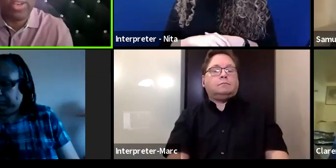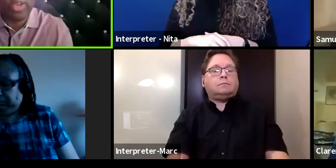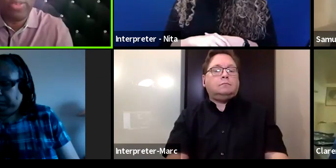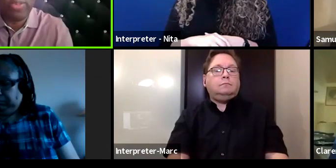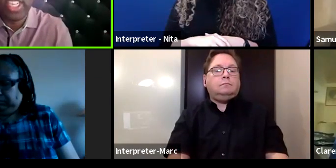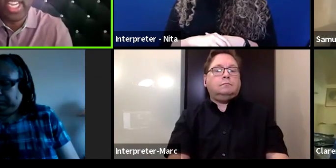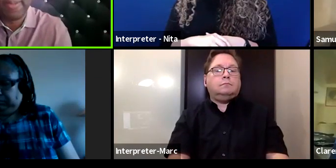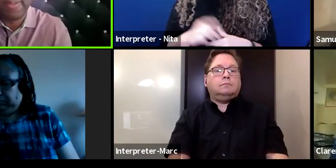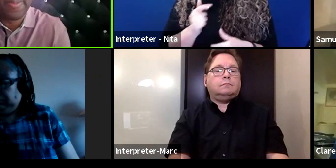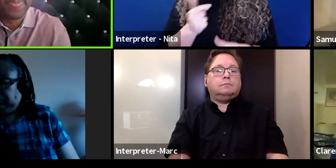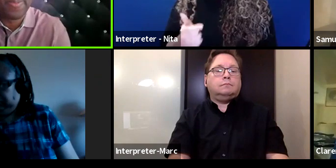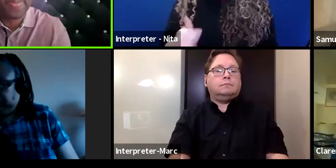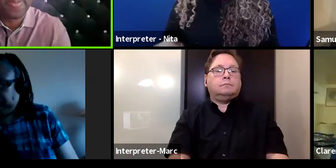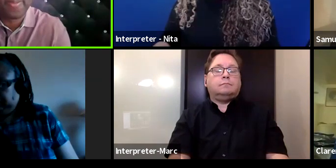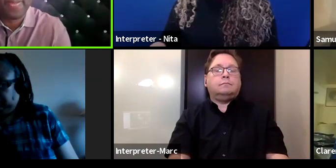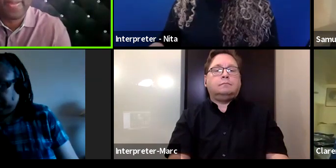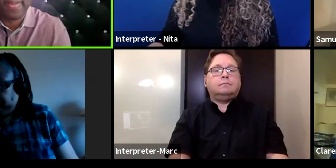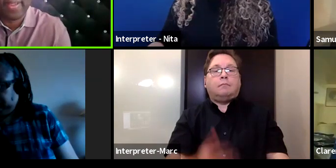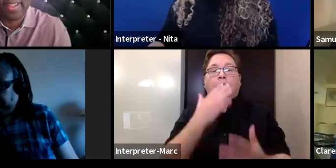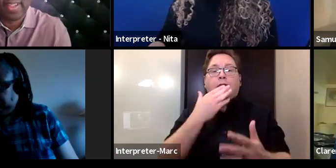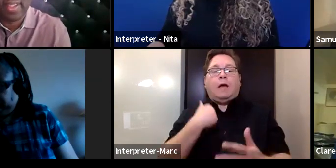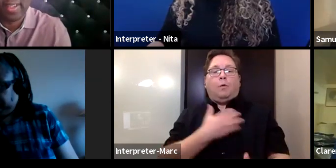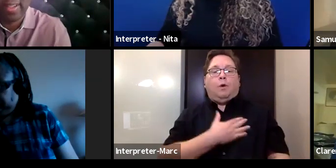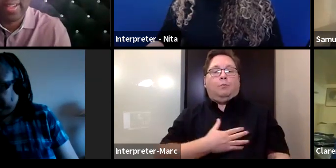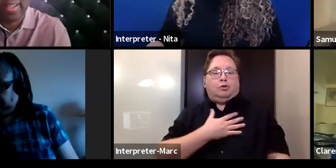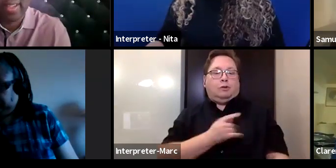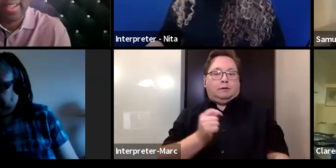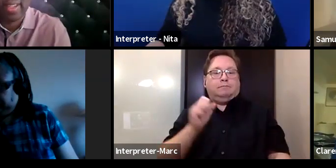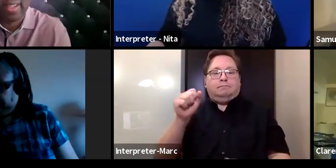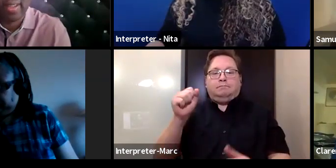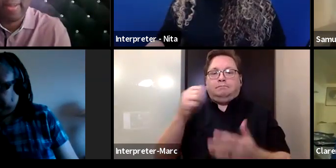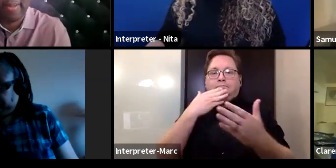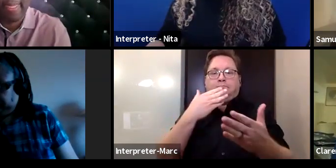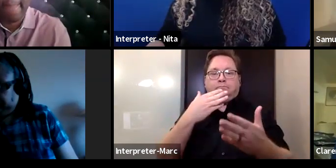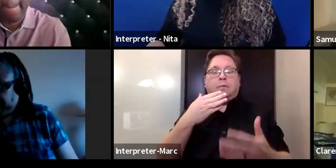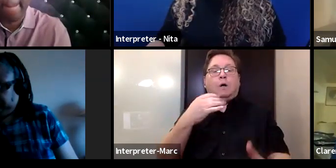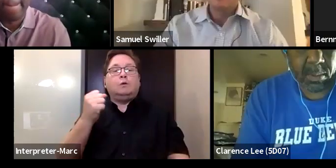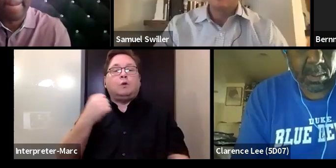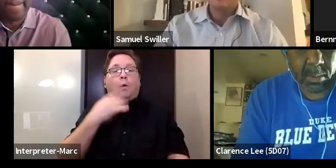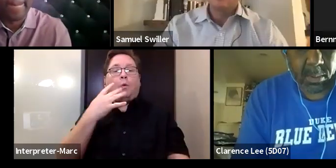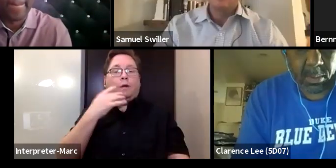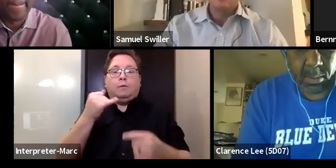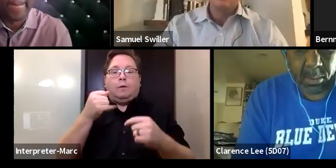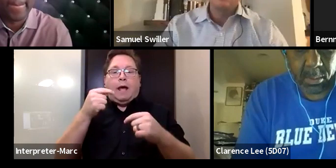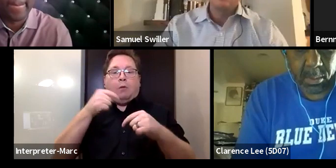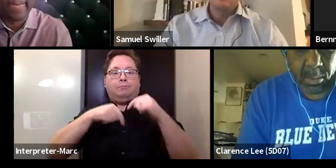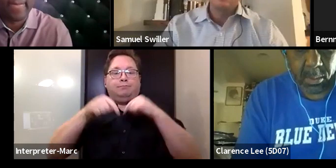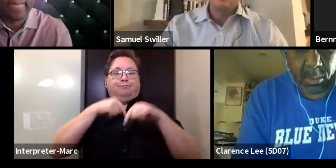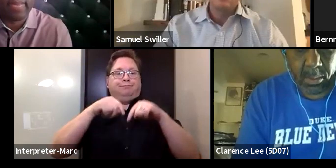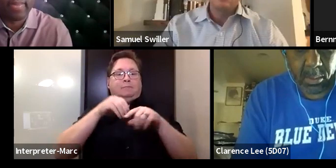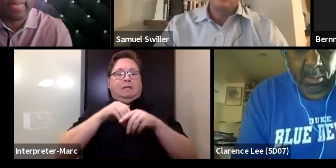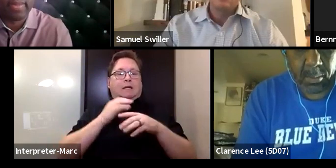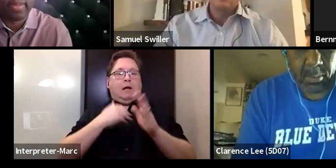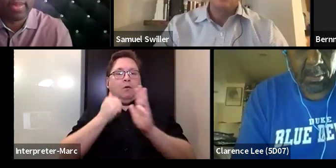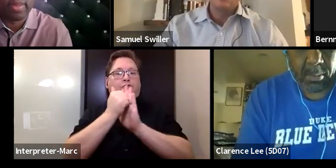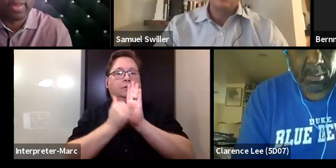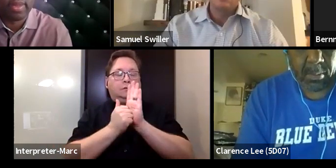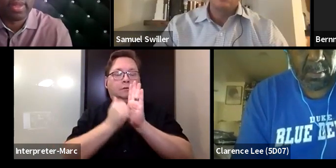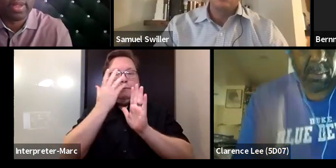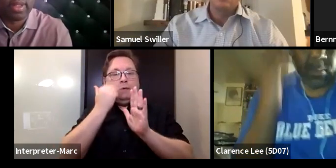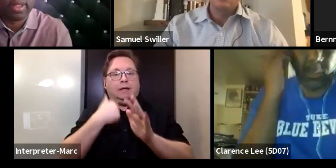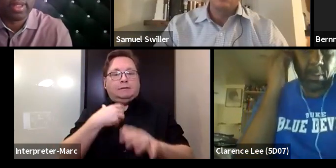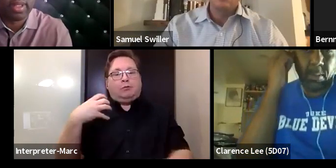Thank you. We appreciate it. Yes, thank you. So we're gonna backtrack a bit in our agenda here. Since our chairman's